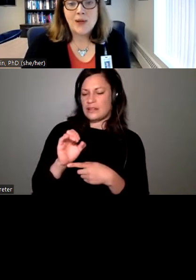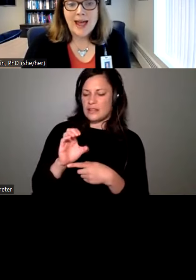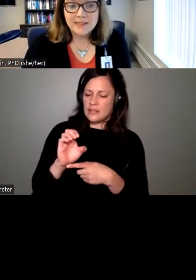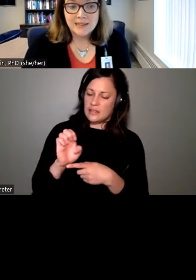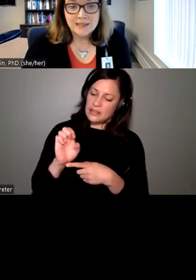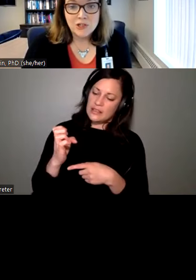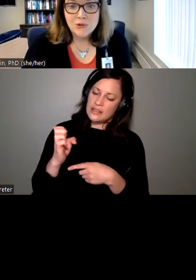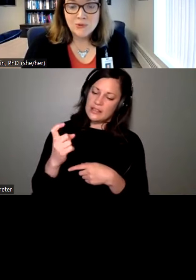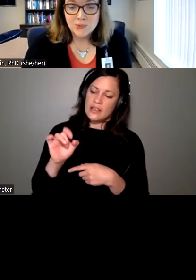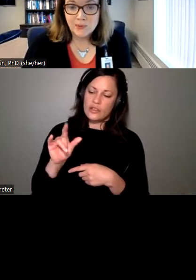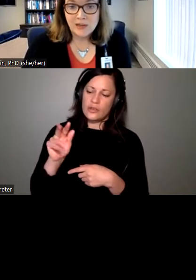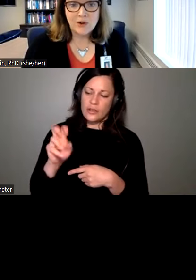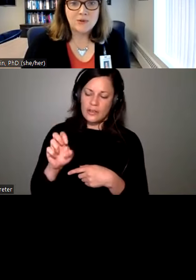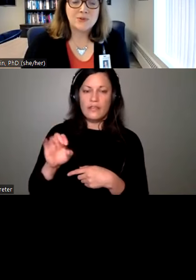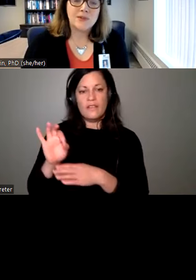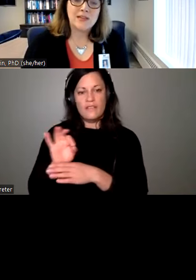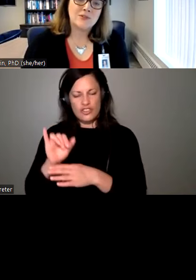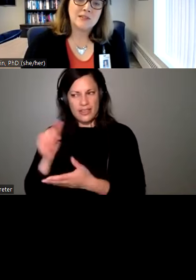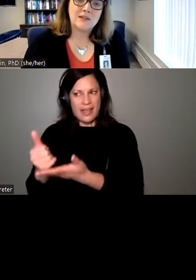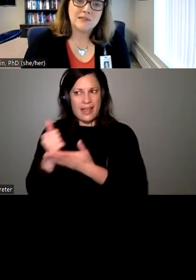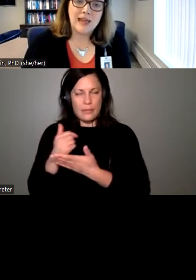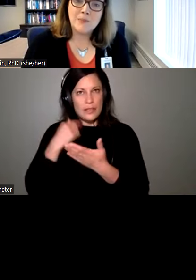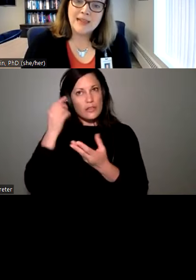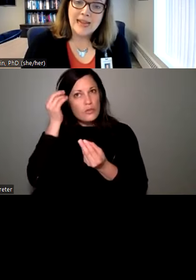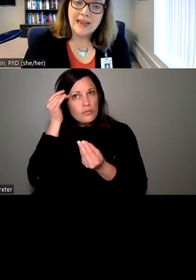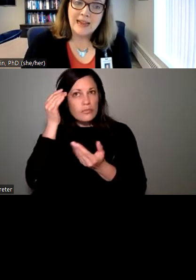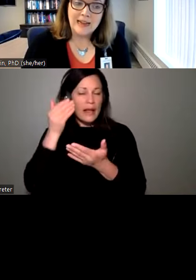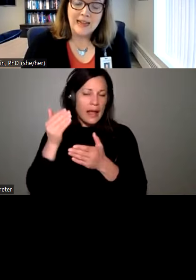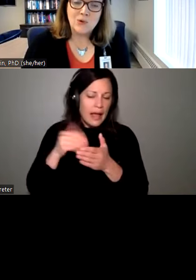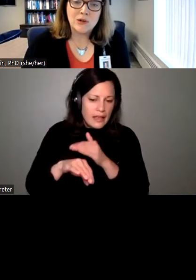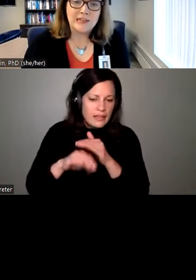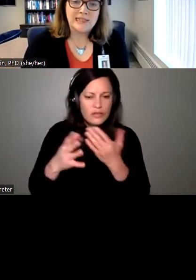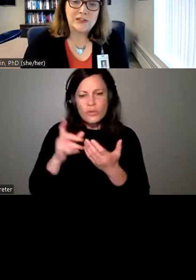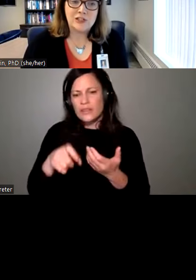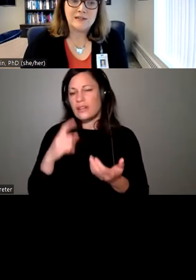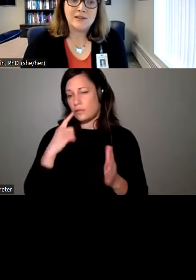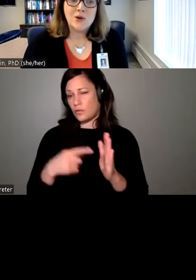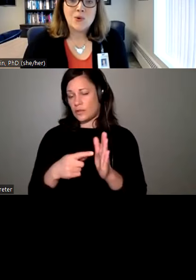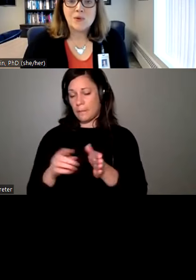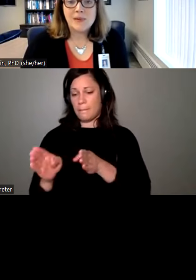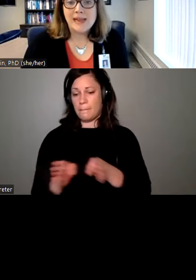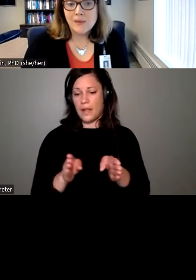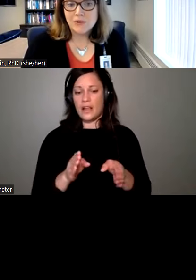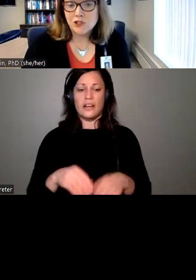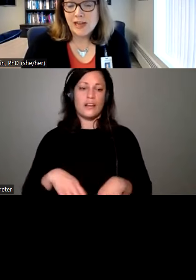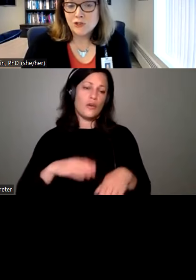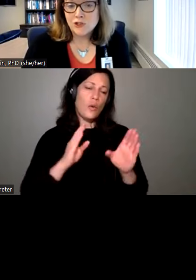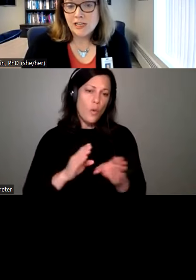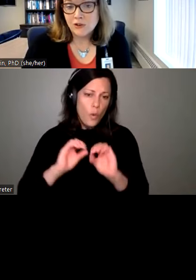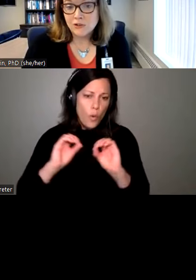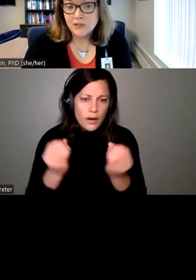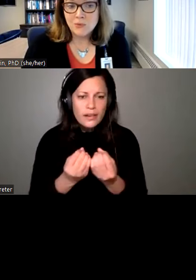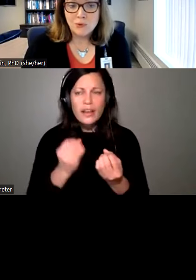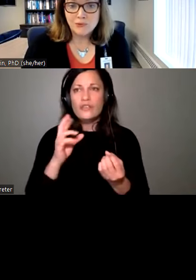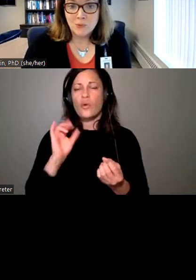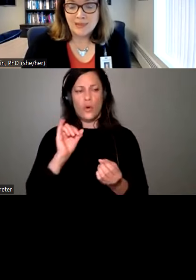to access and use what we know. So these are skills like planning and organization, or being able to change